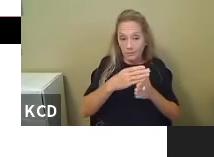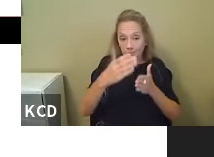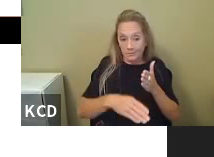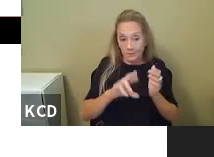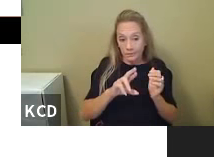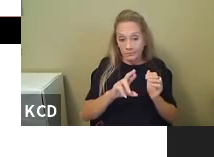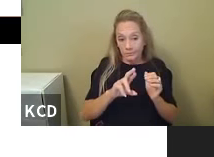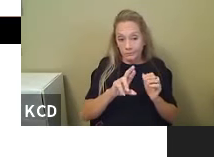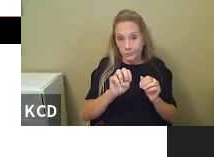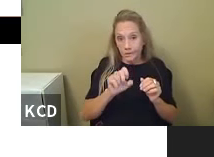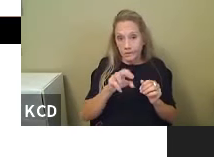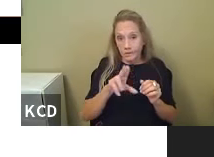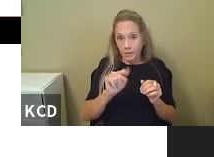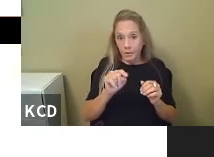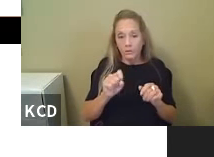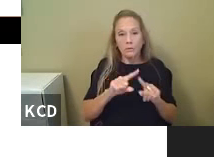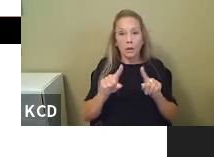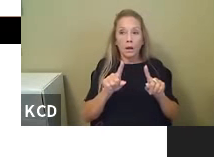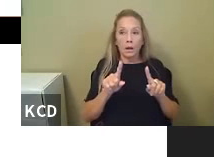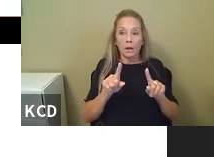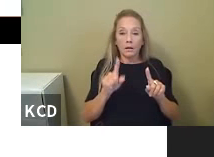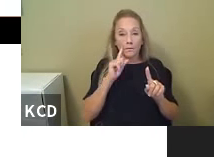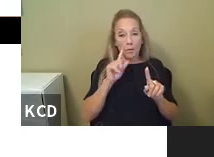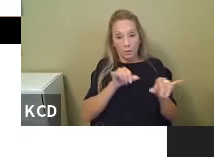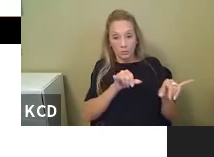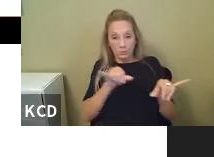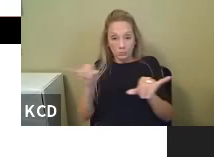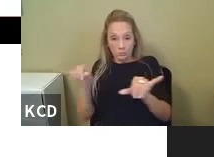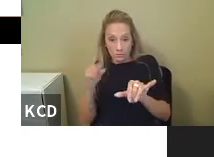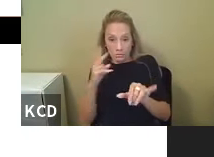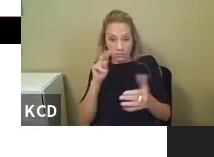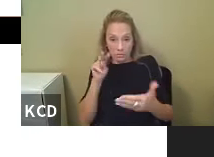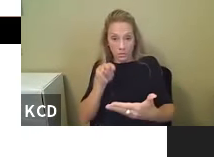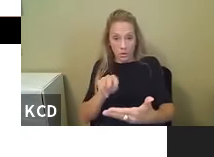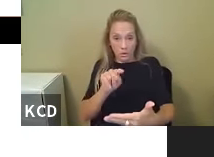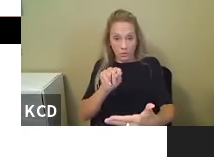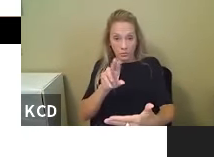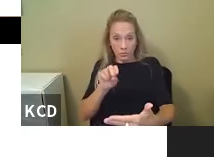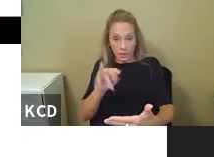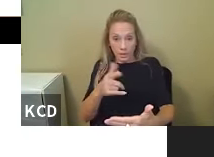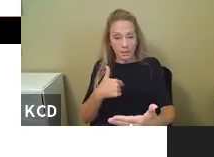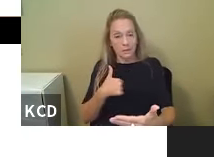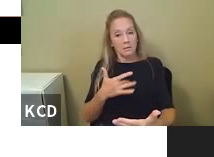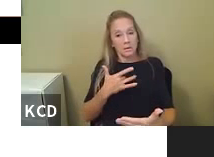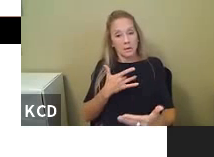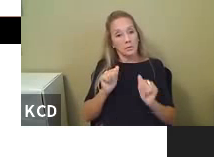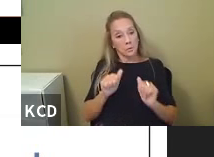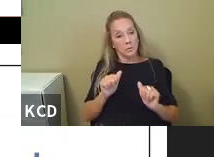absolute perspective, I still think there's a value here. So next slide, please.